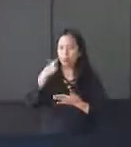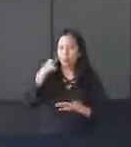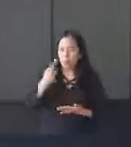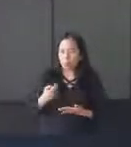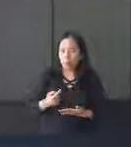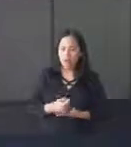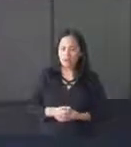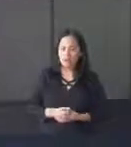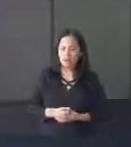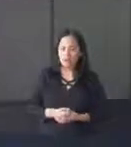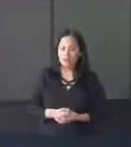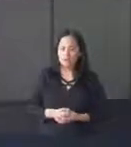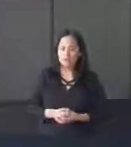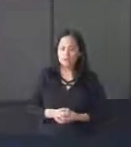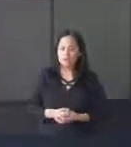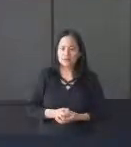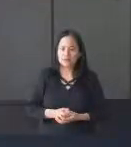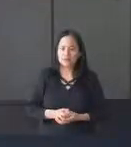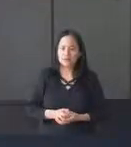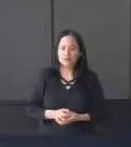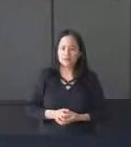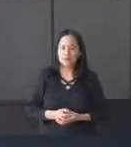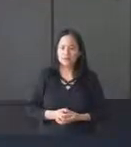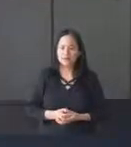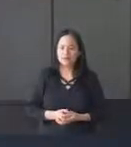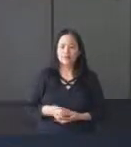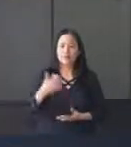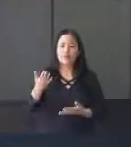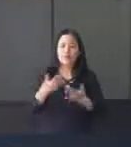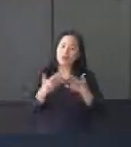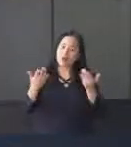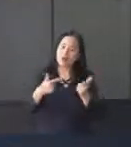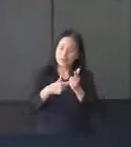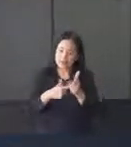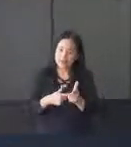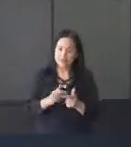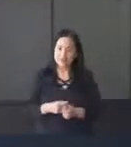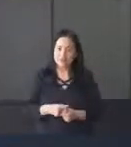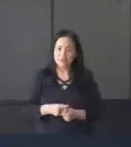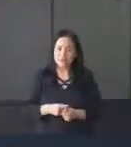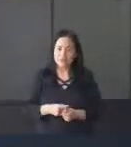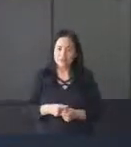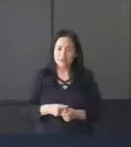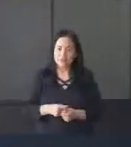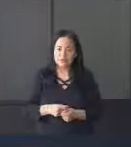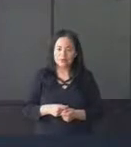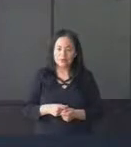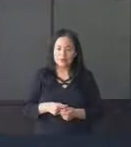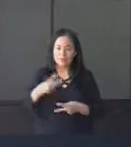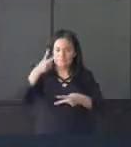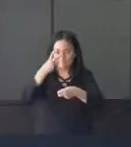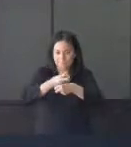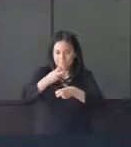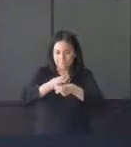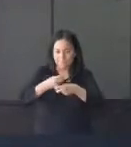and for the projection of these experiences so that we can replicate them. Let's continue. Alice,